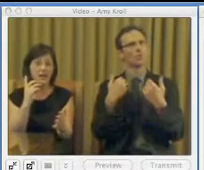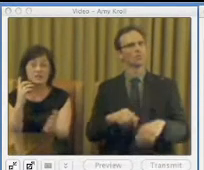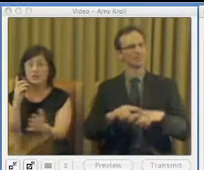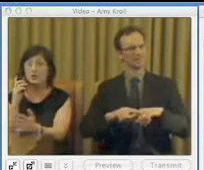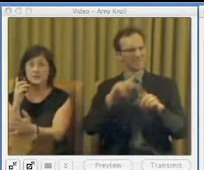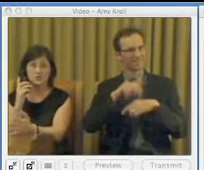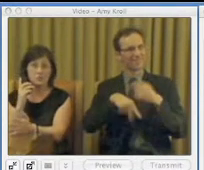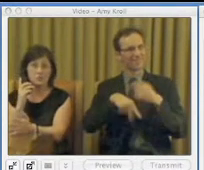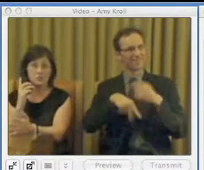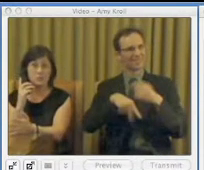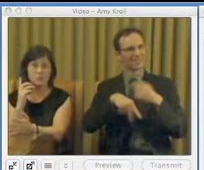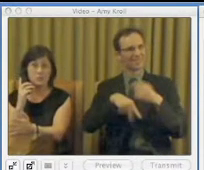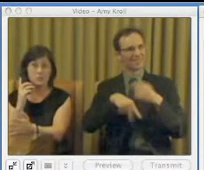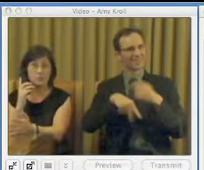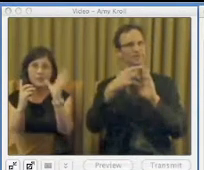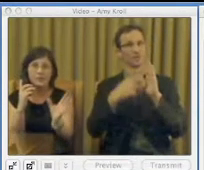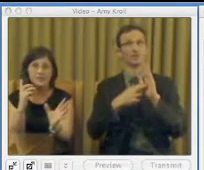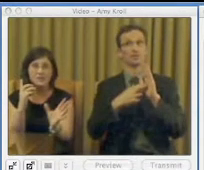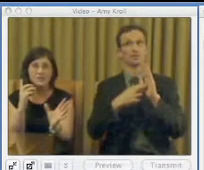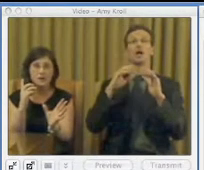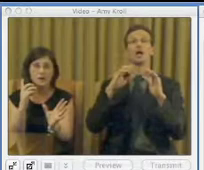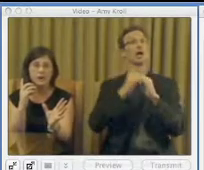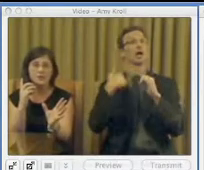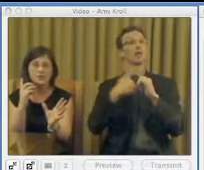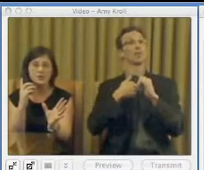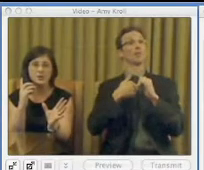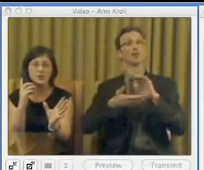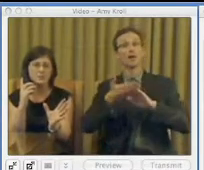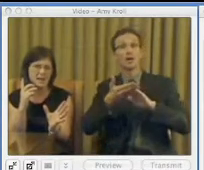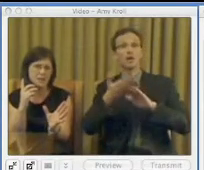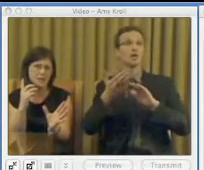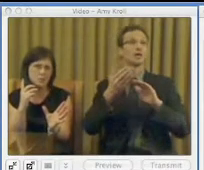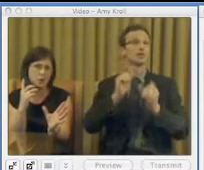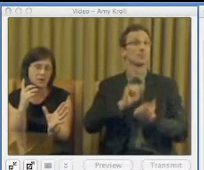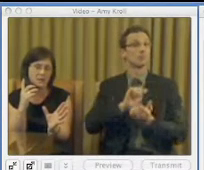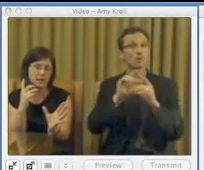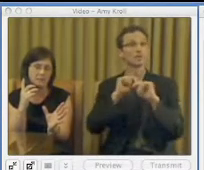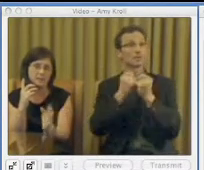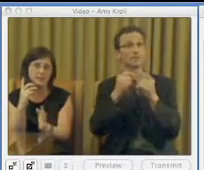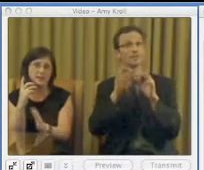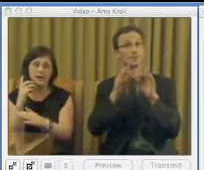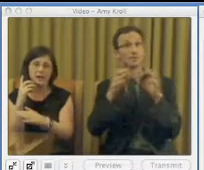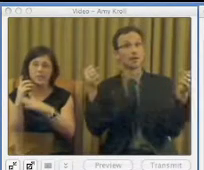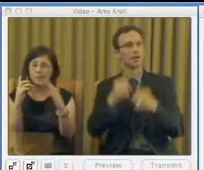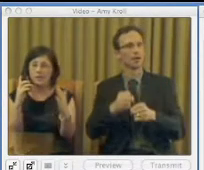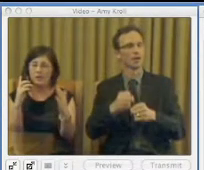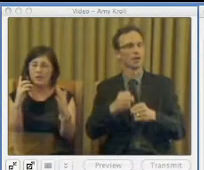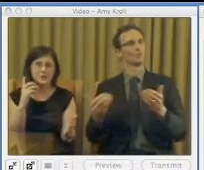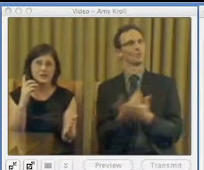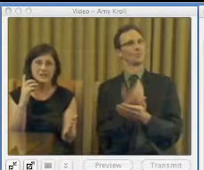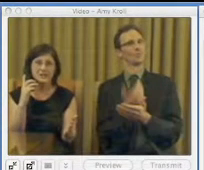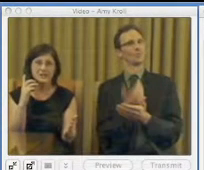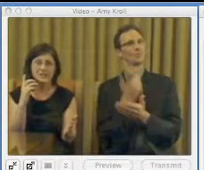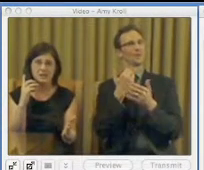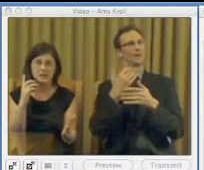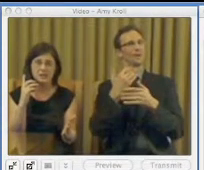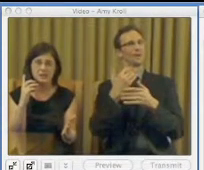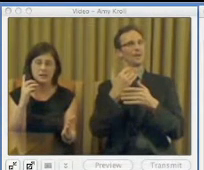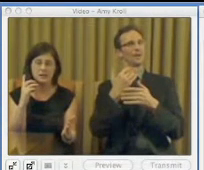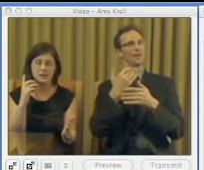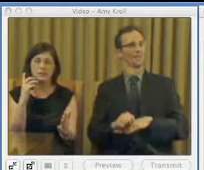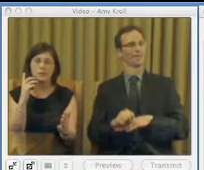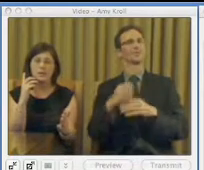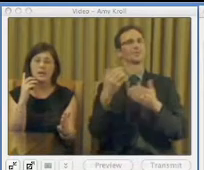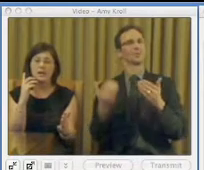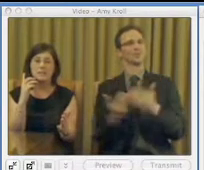around team interpreting has also shifted dramatically. It's a whole new paradigm around what it means to work as a team. I remember when I first